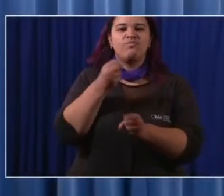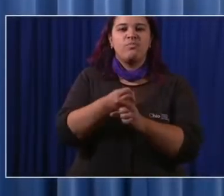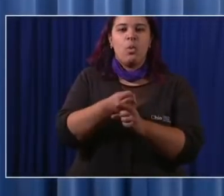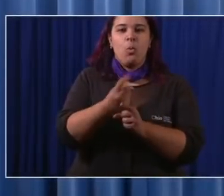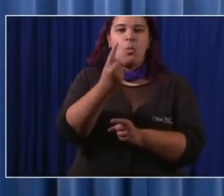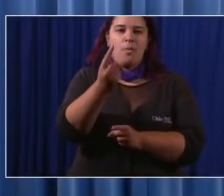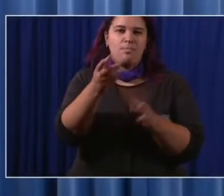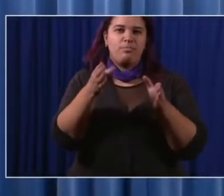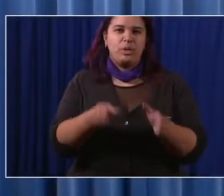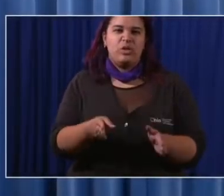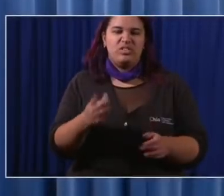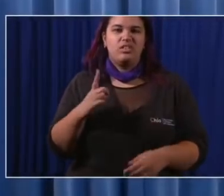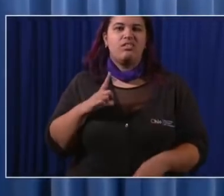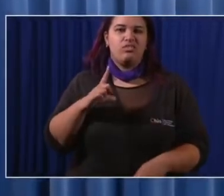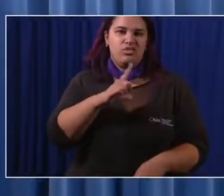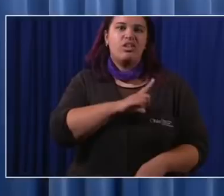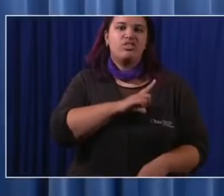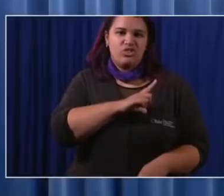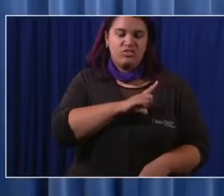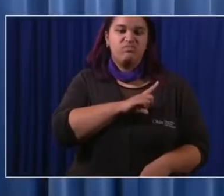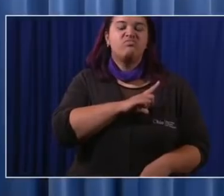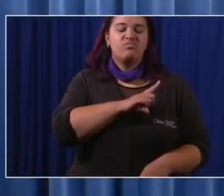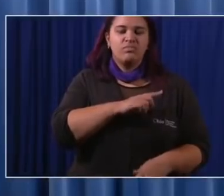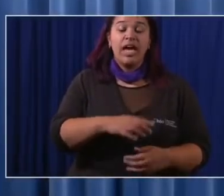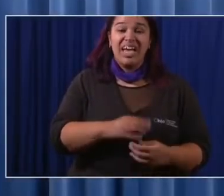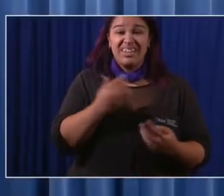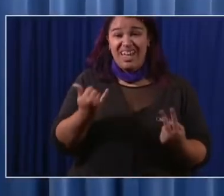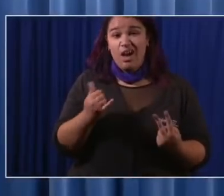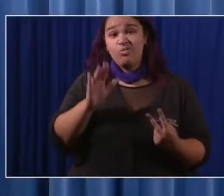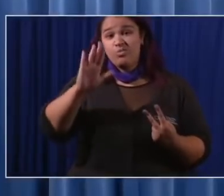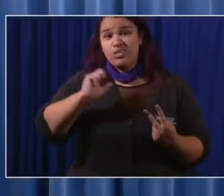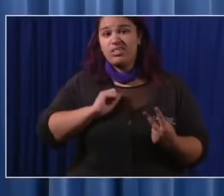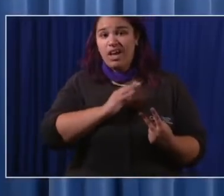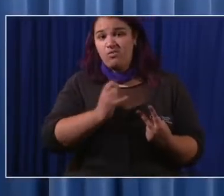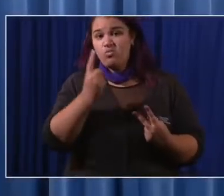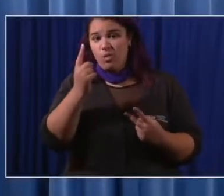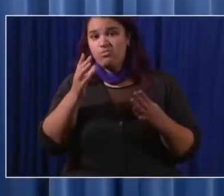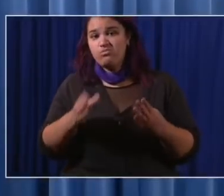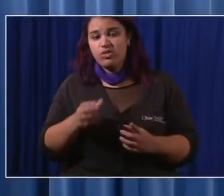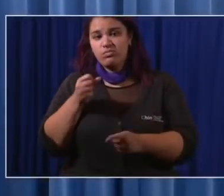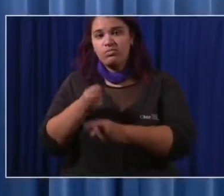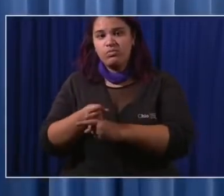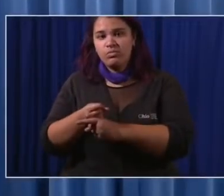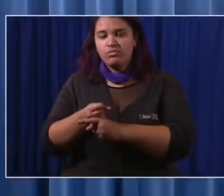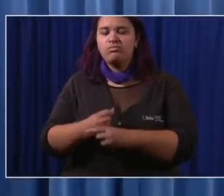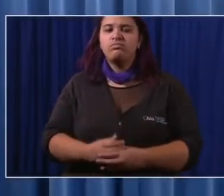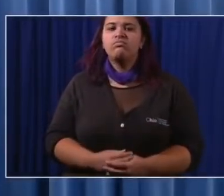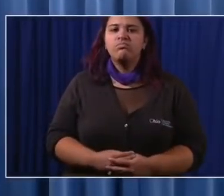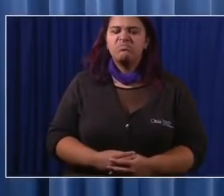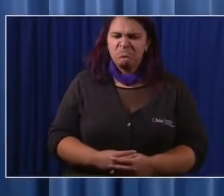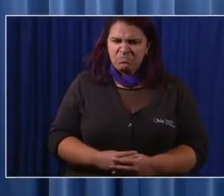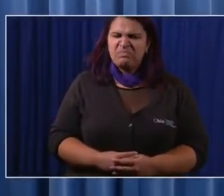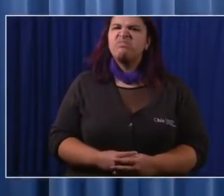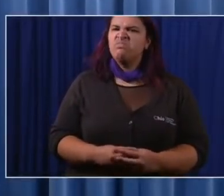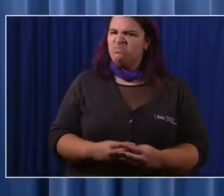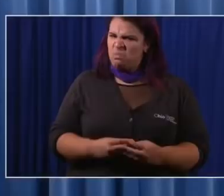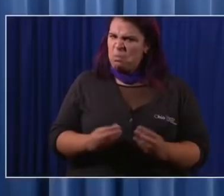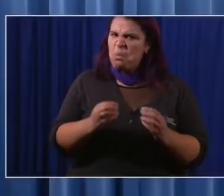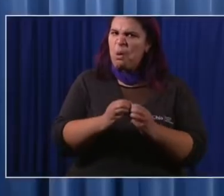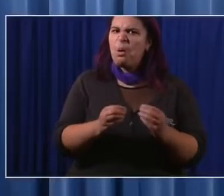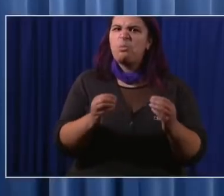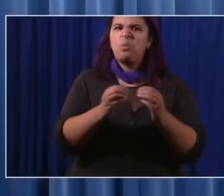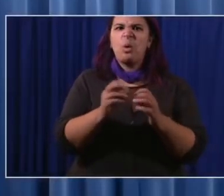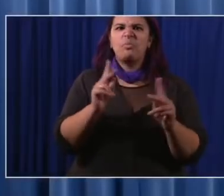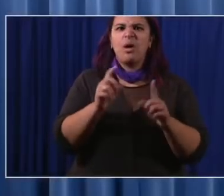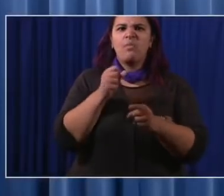and many more staffers are becoming infected, yet it seems there isn't much transparency, and many staffers are finding out they've been